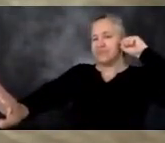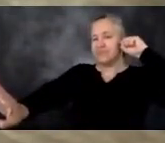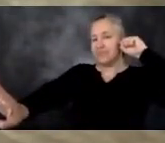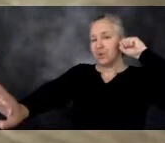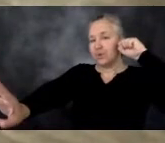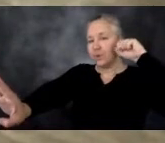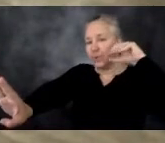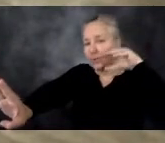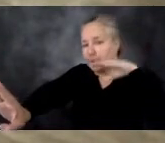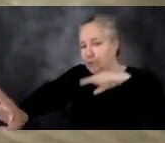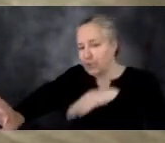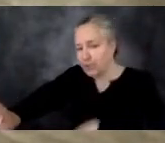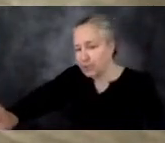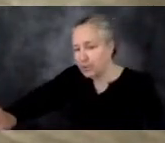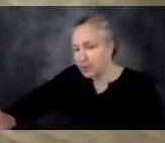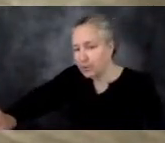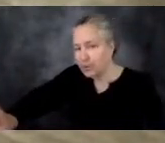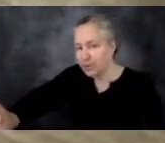And exhale.